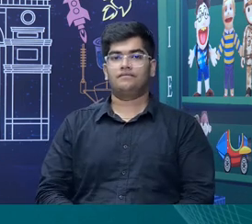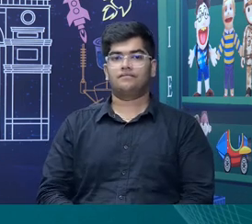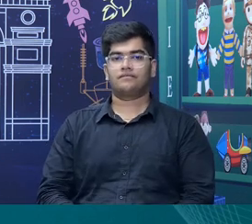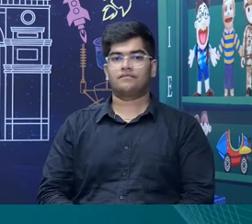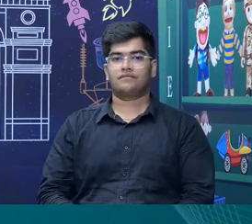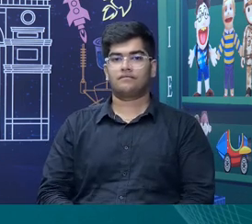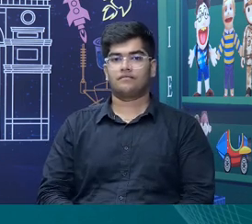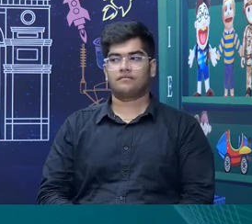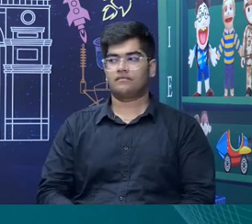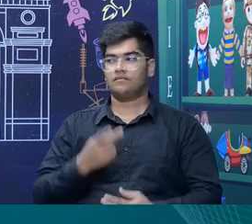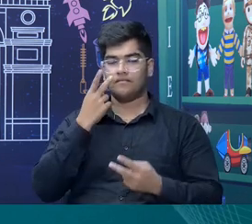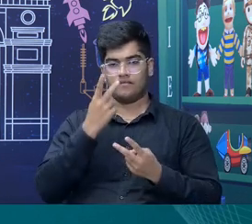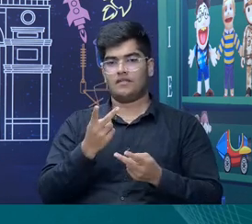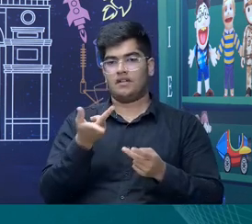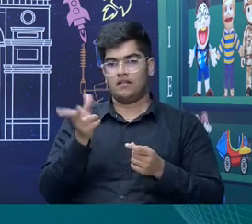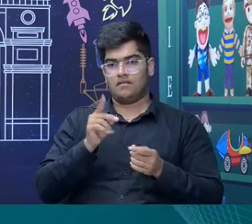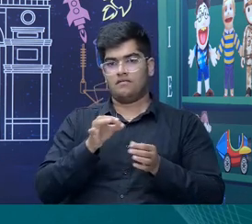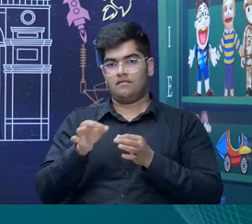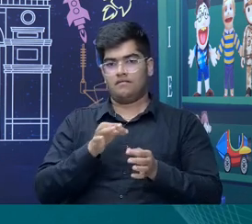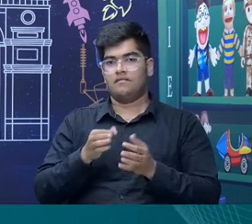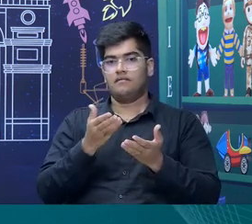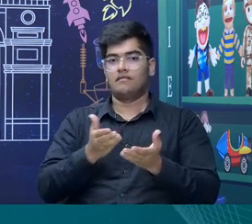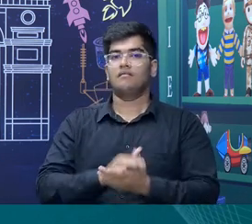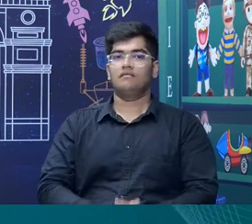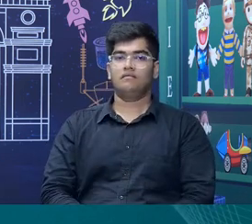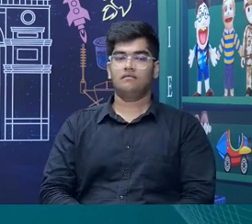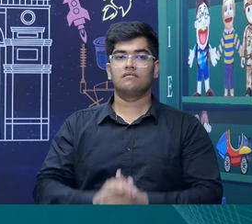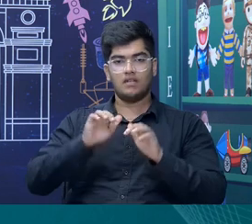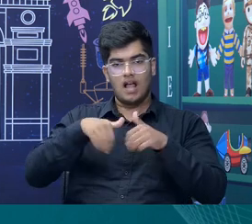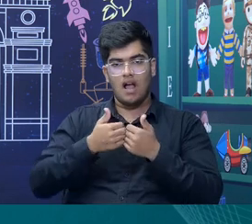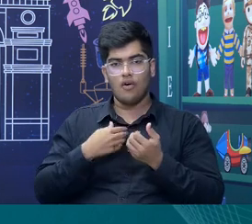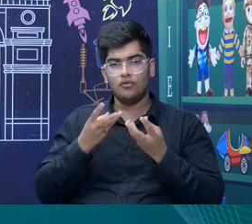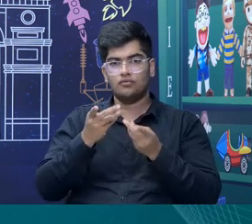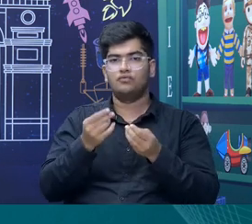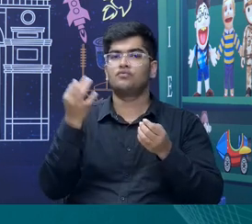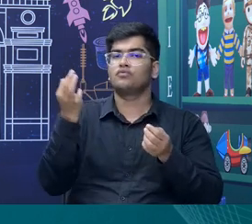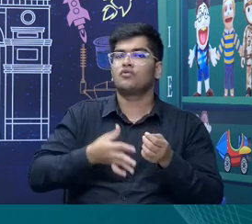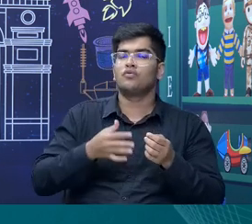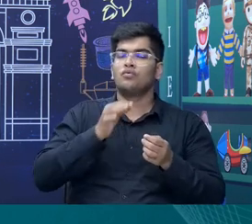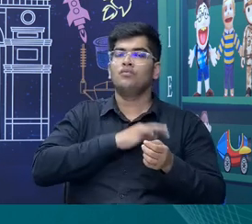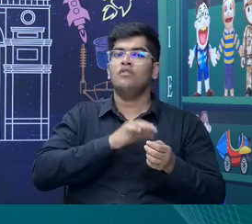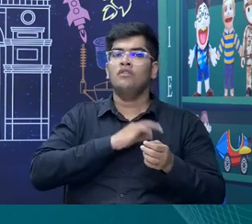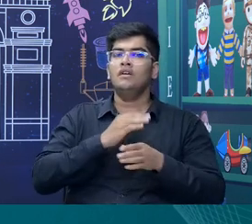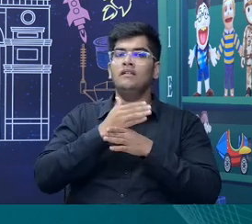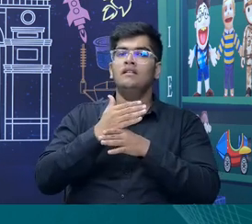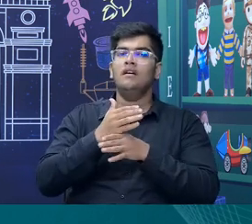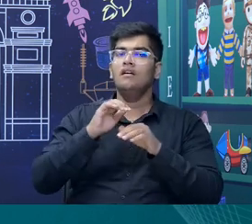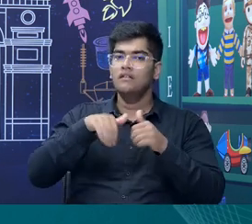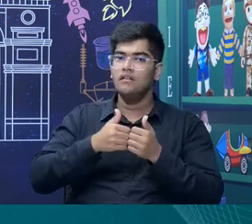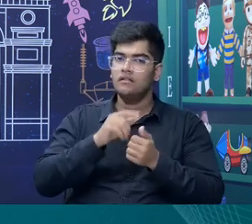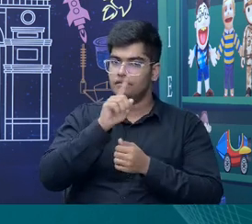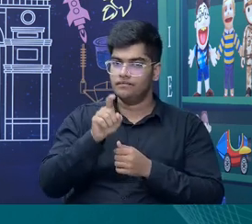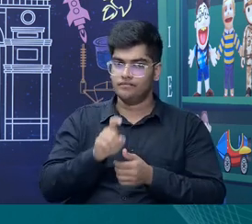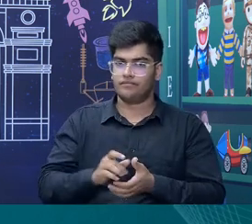see this thing again now how do we calculate new profit sharing ratio new profit